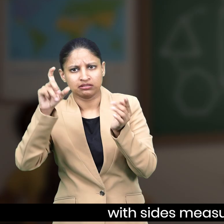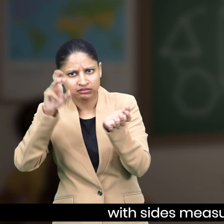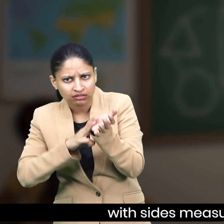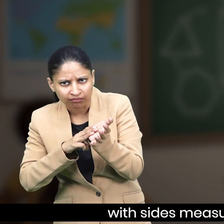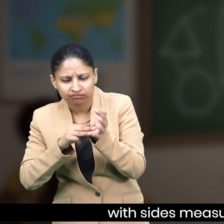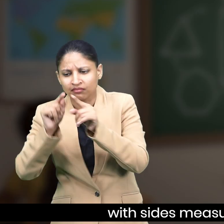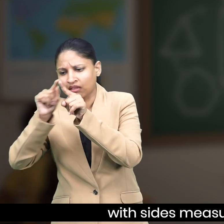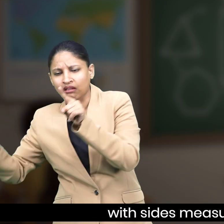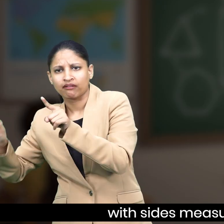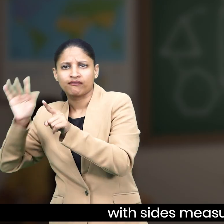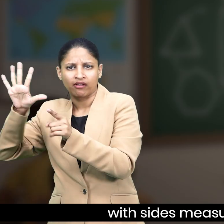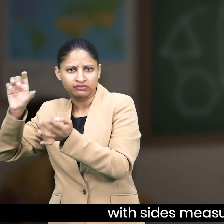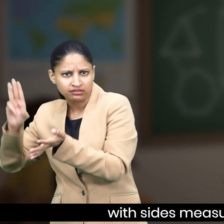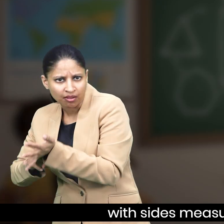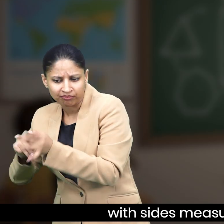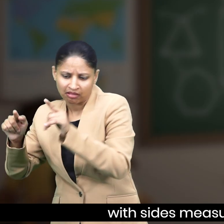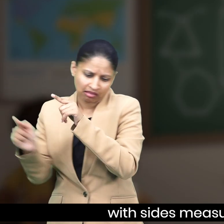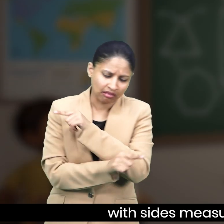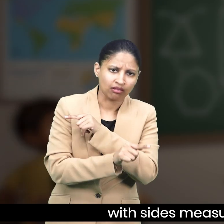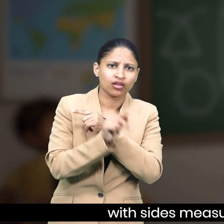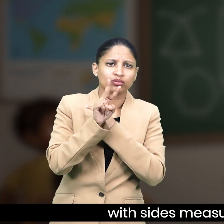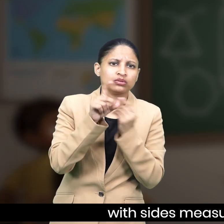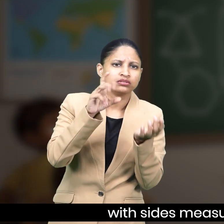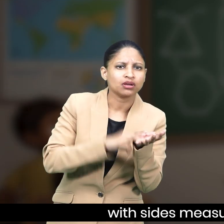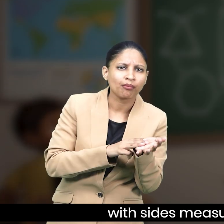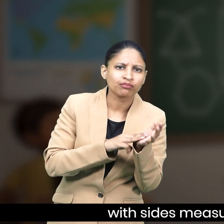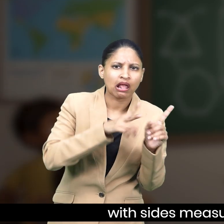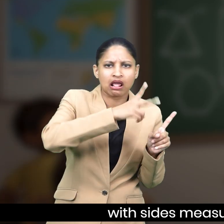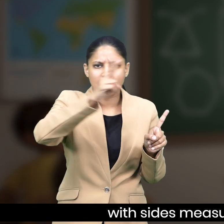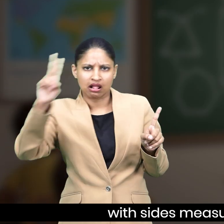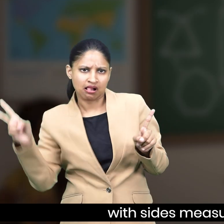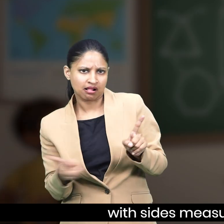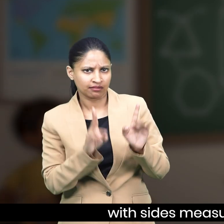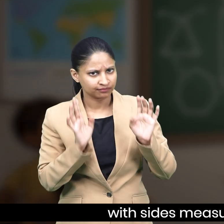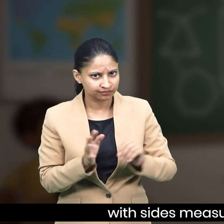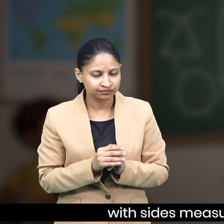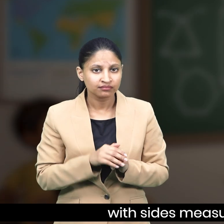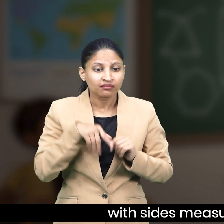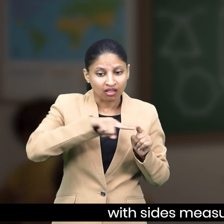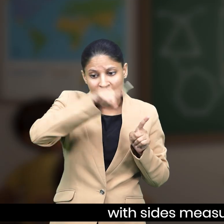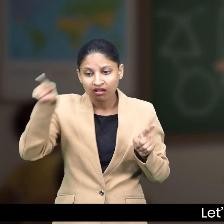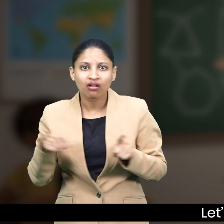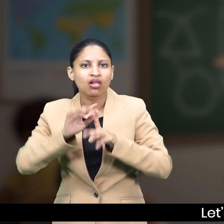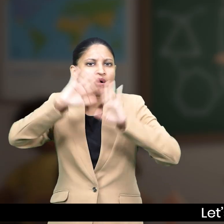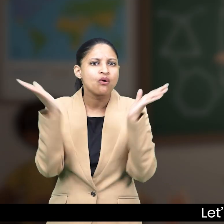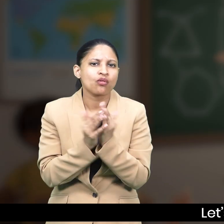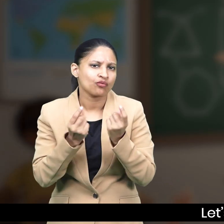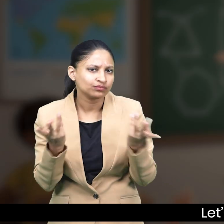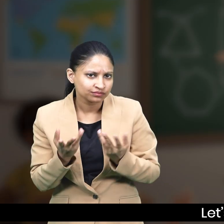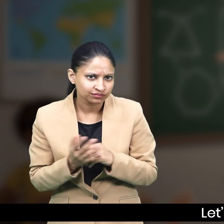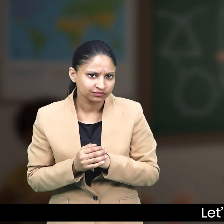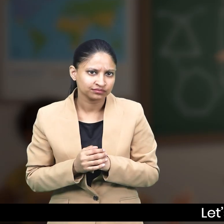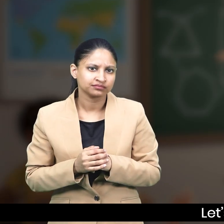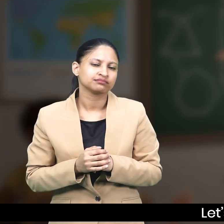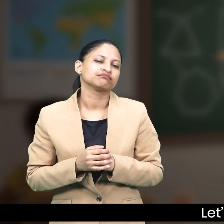4 cm, 3 cm, 5 cm and 2 cm. Let's find